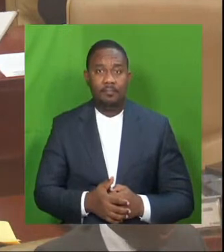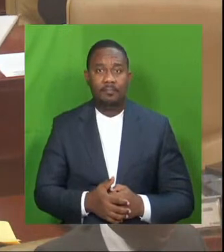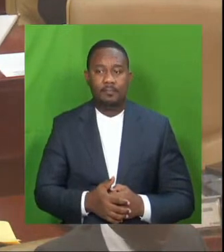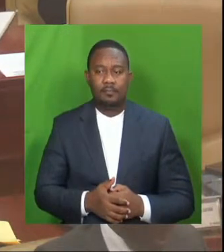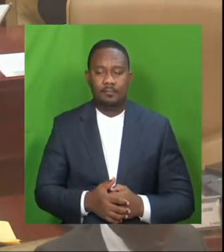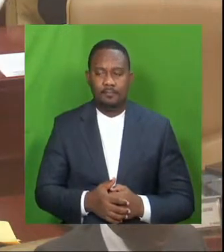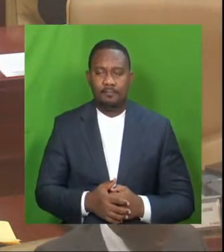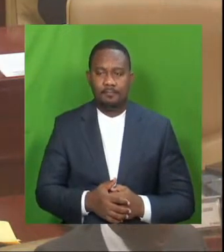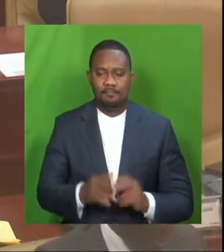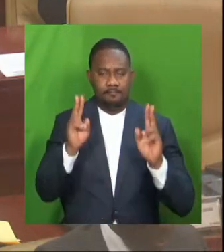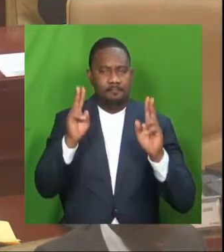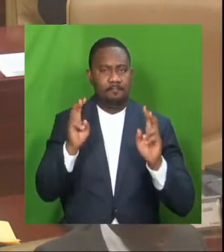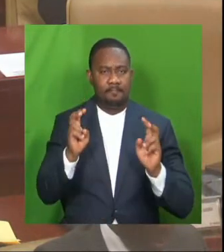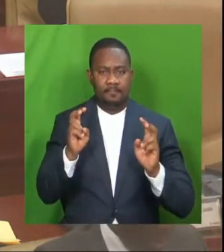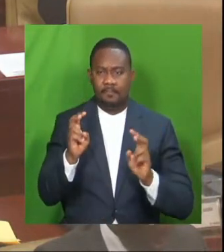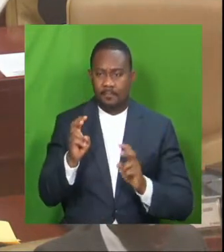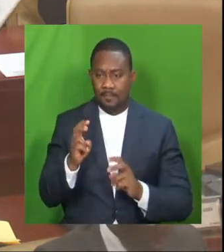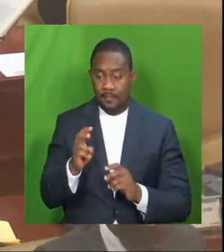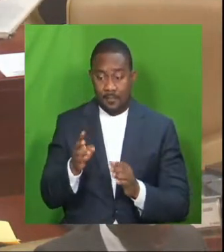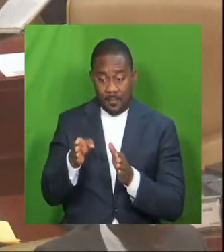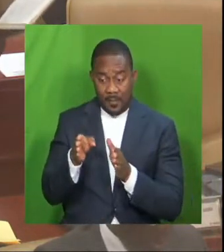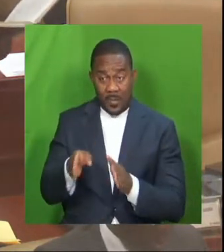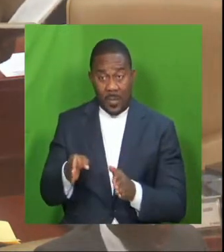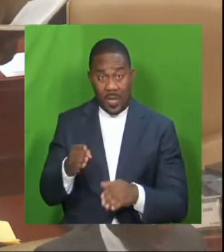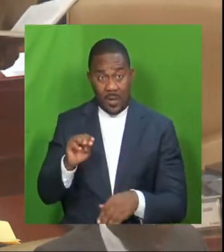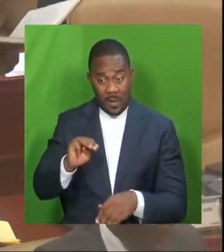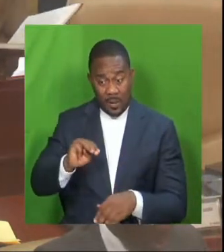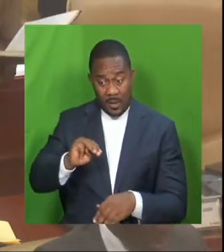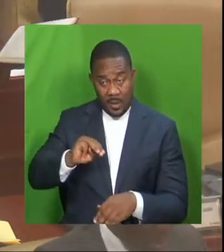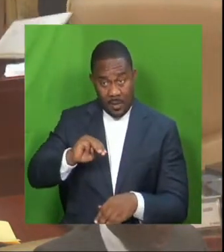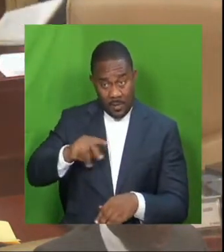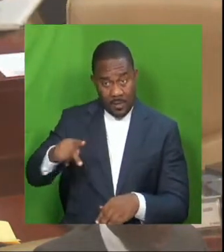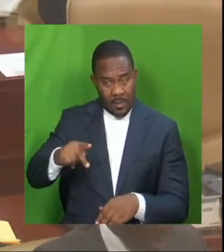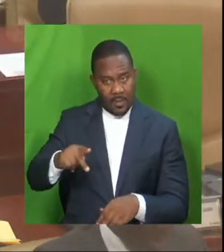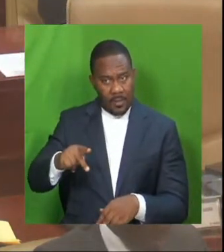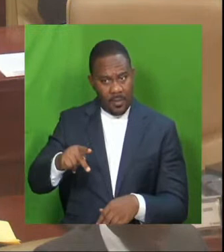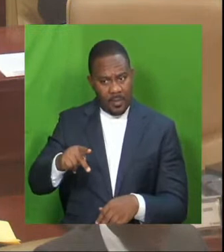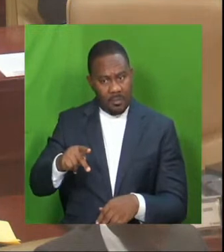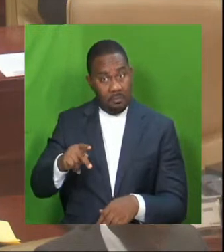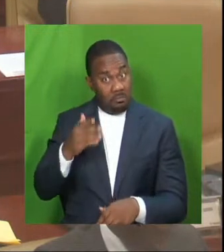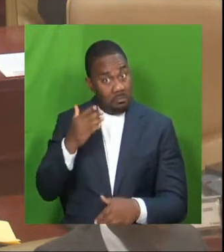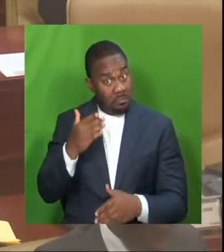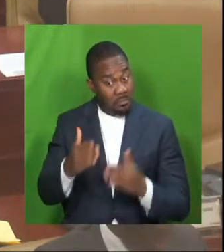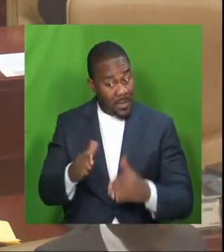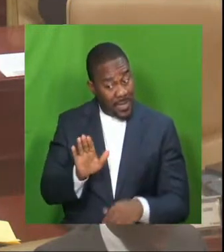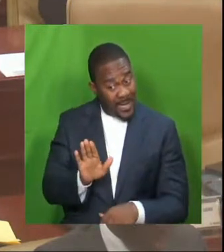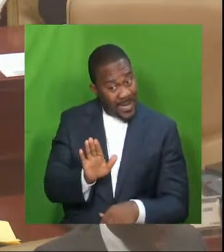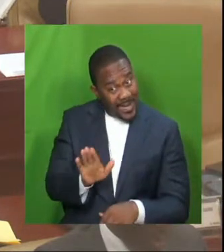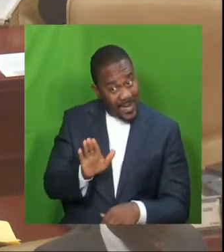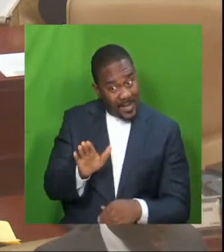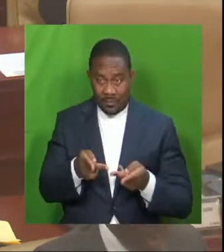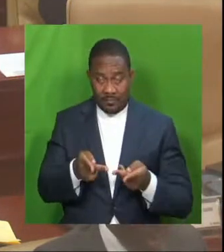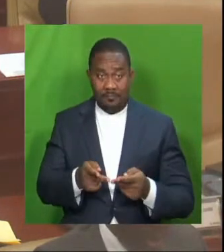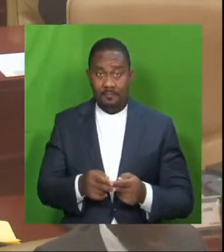member of Parliament shall vacate his post